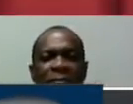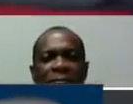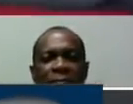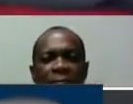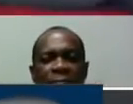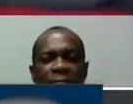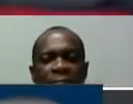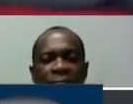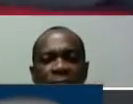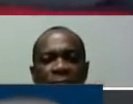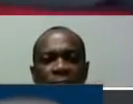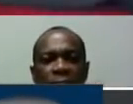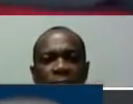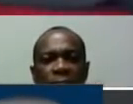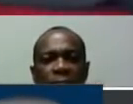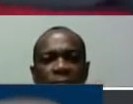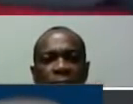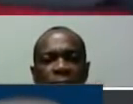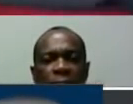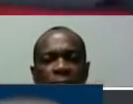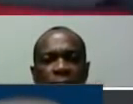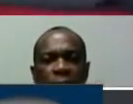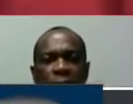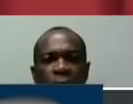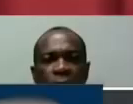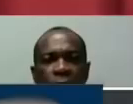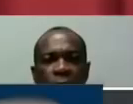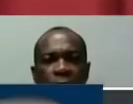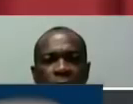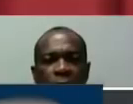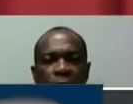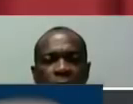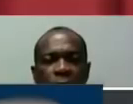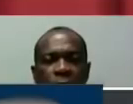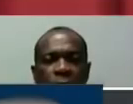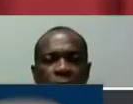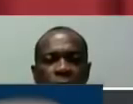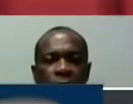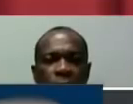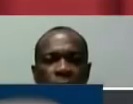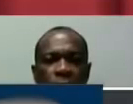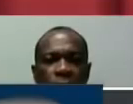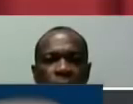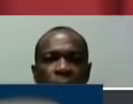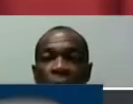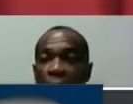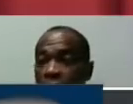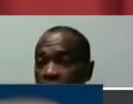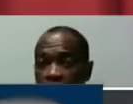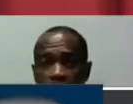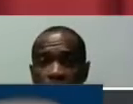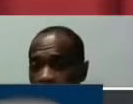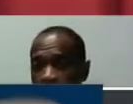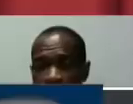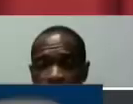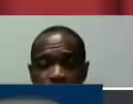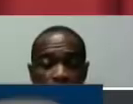Like state sector. It has, correct. So far, there's been no cost incurred with it. We've been working